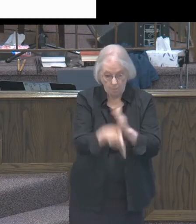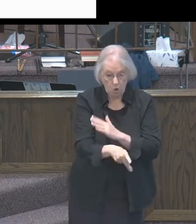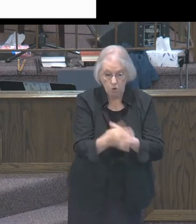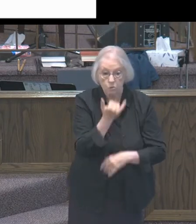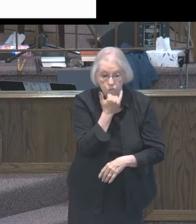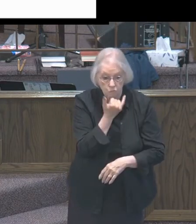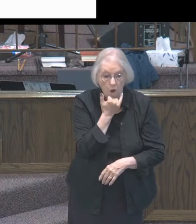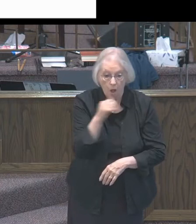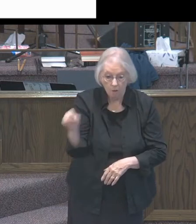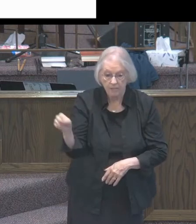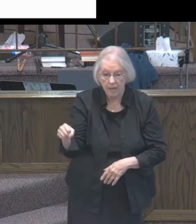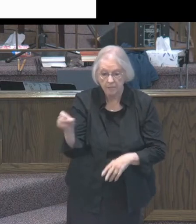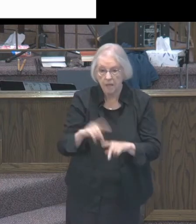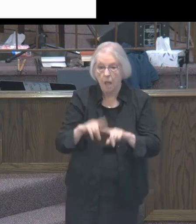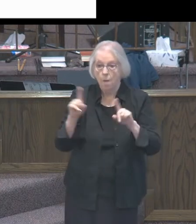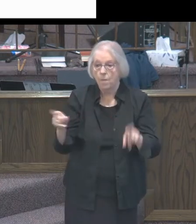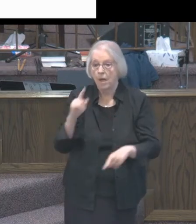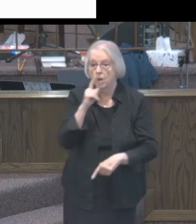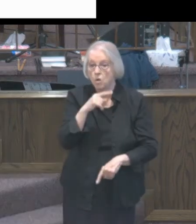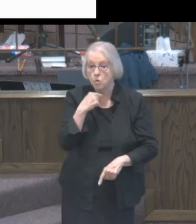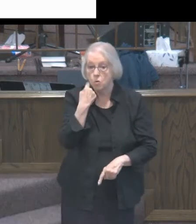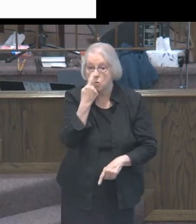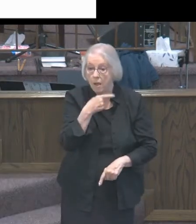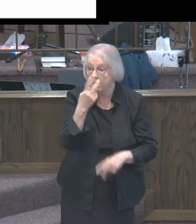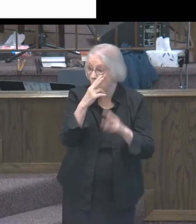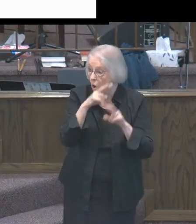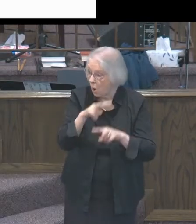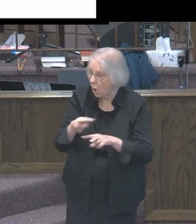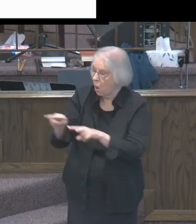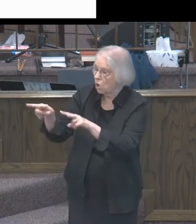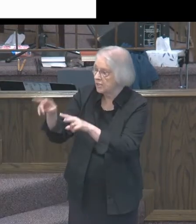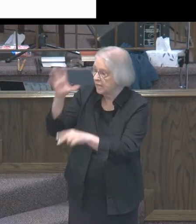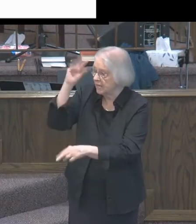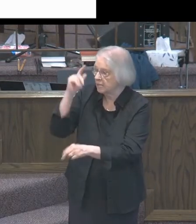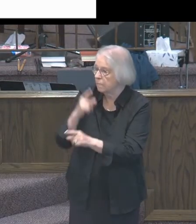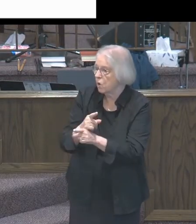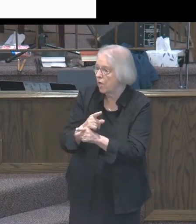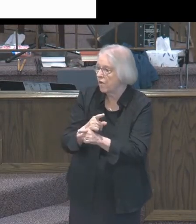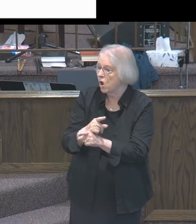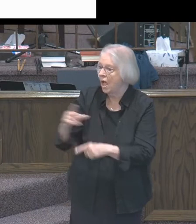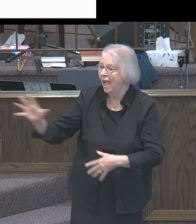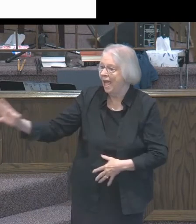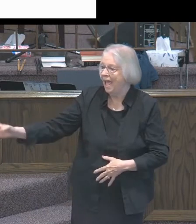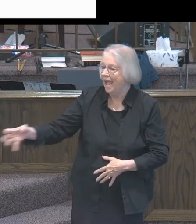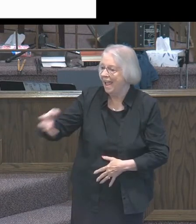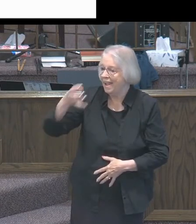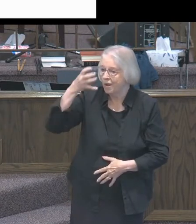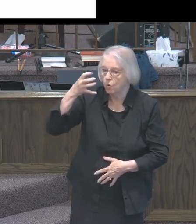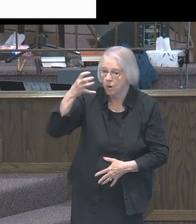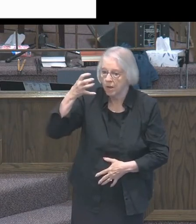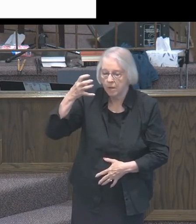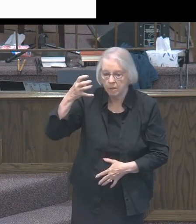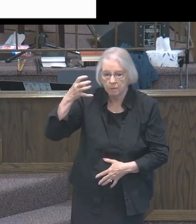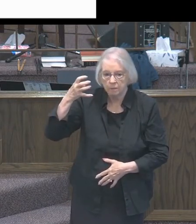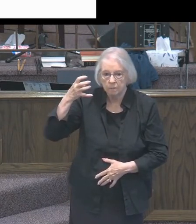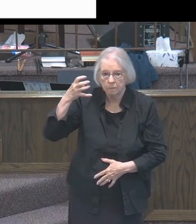Raca, will be in danger of the council. Now, there's